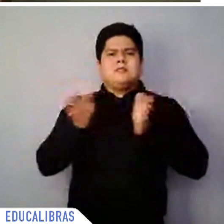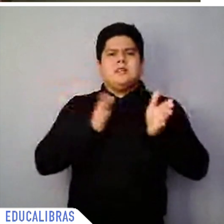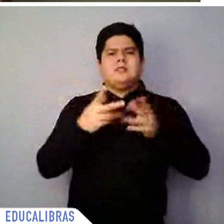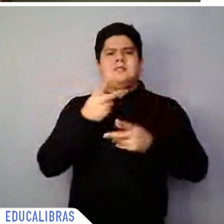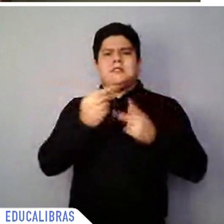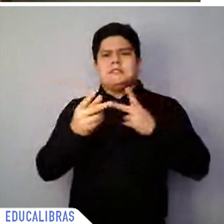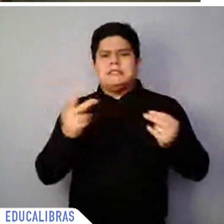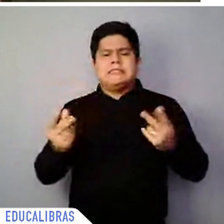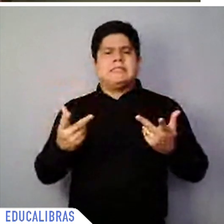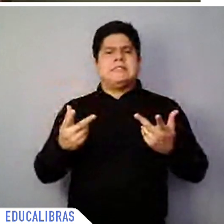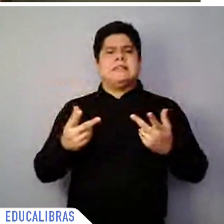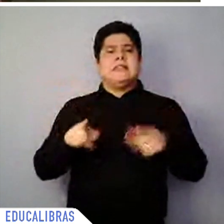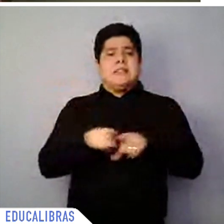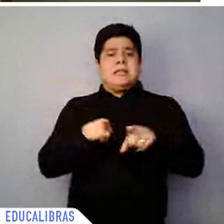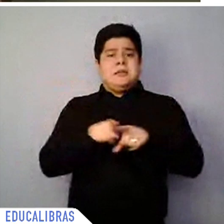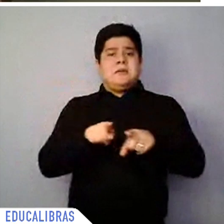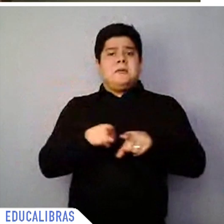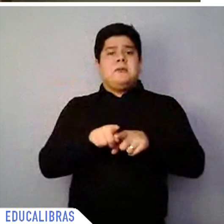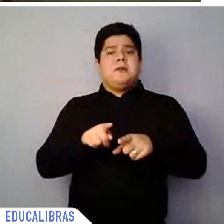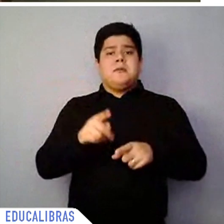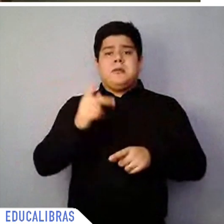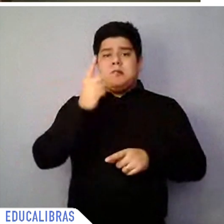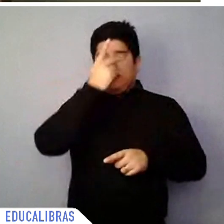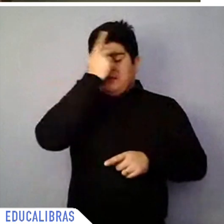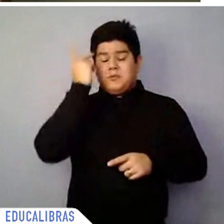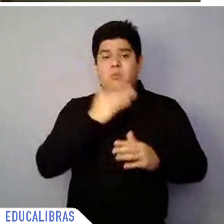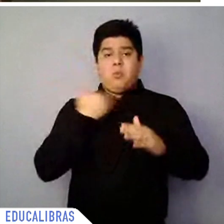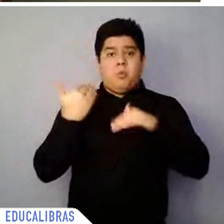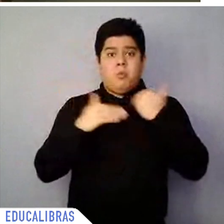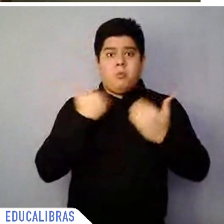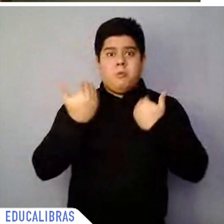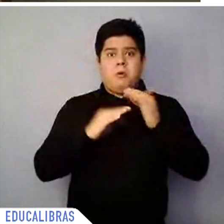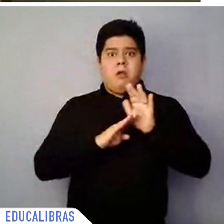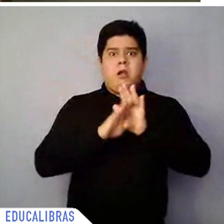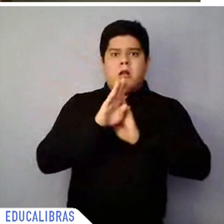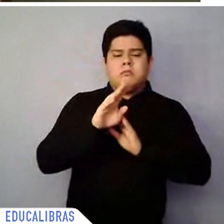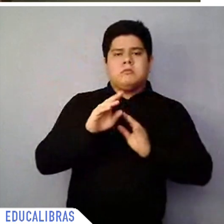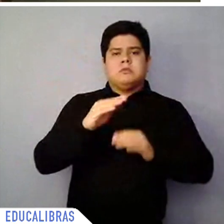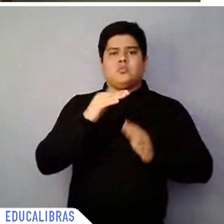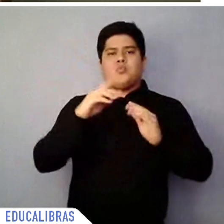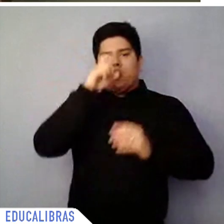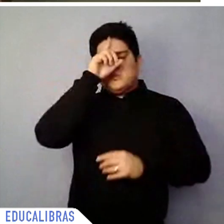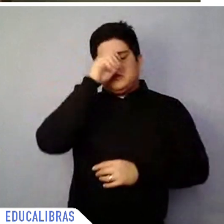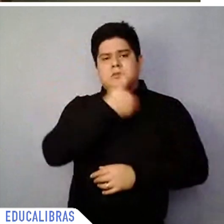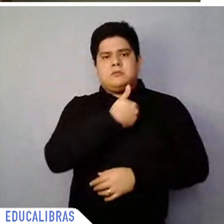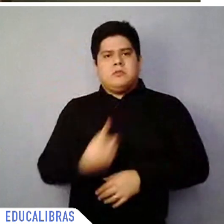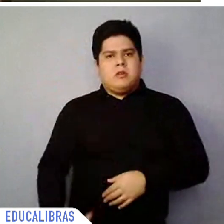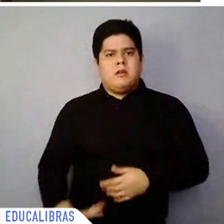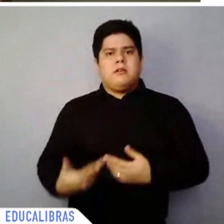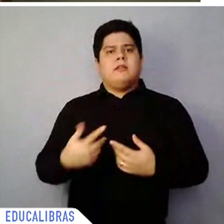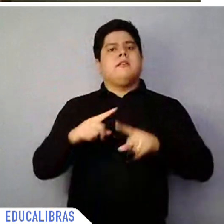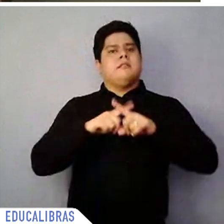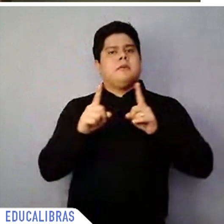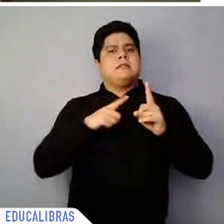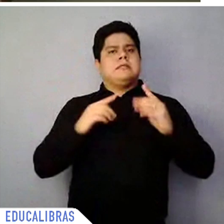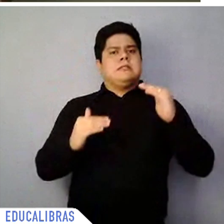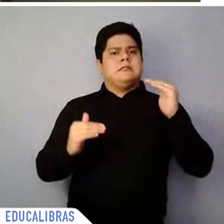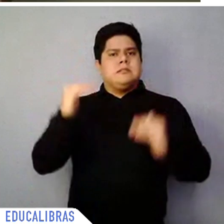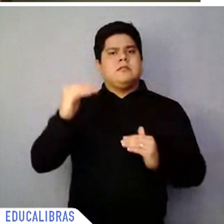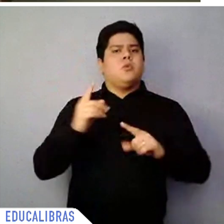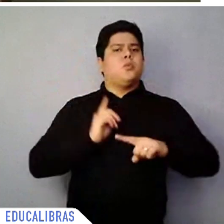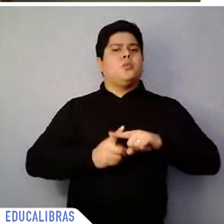to vaccination, the mortality rate in comparison to public and